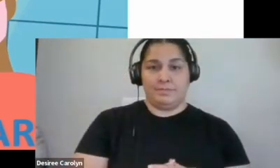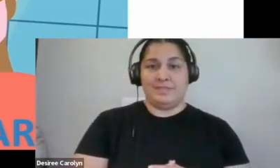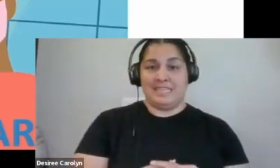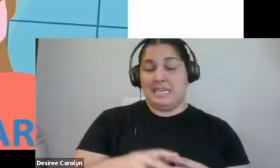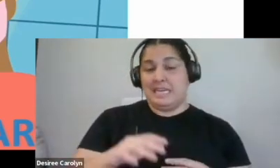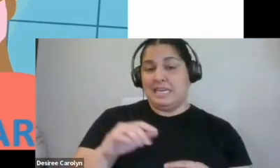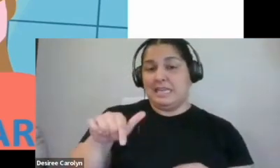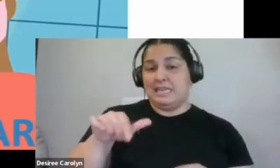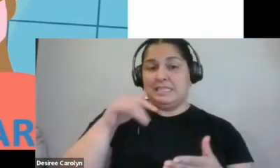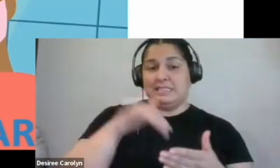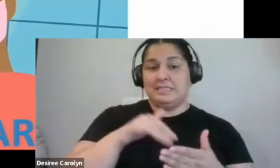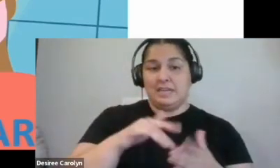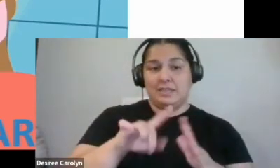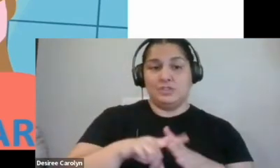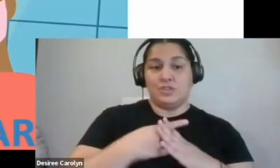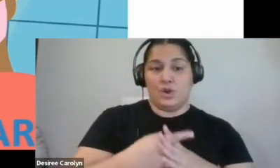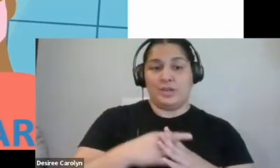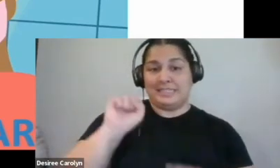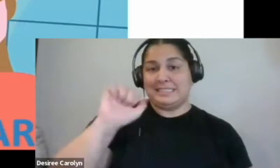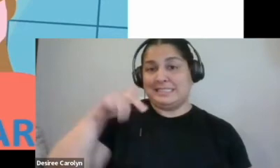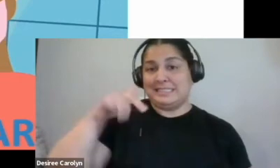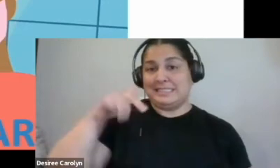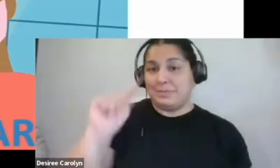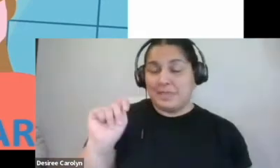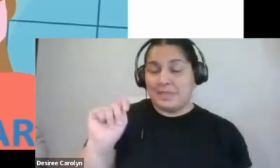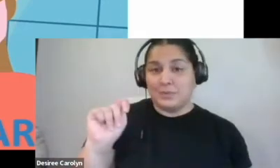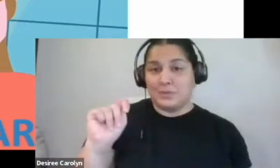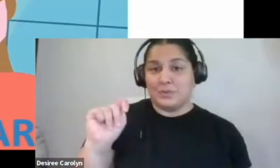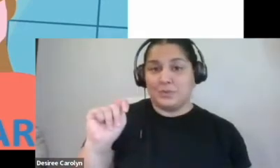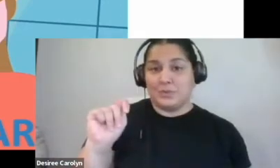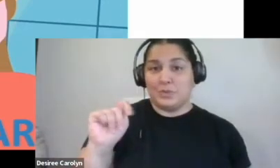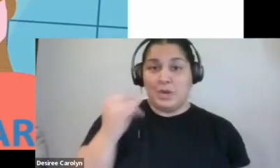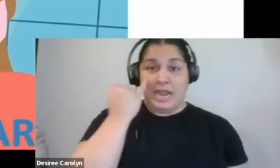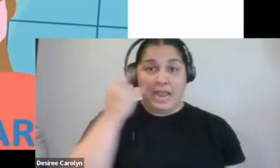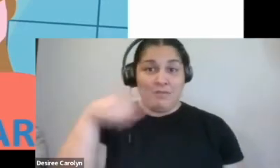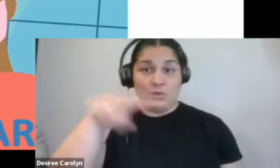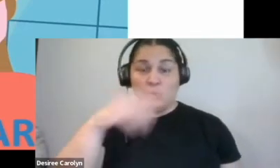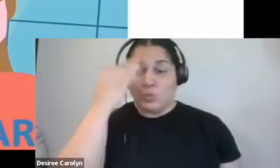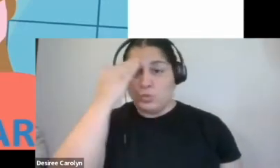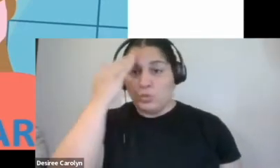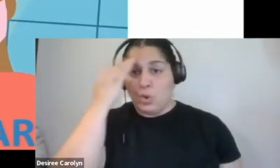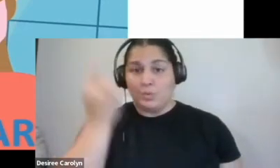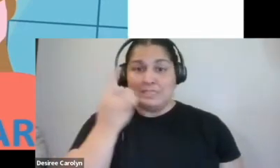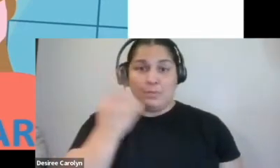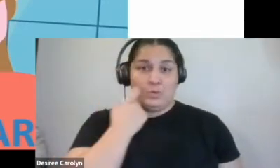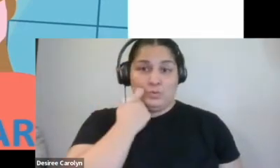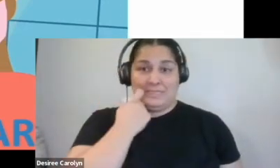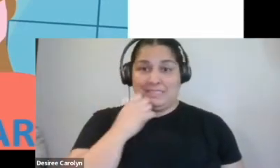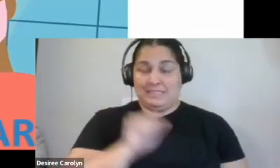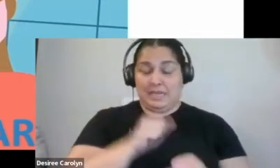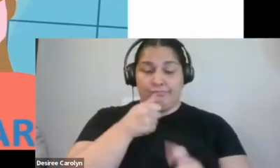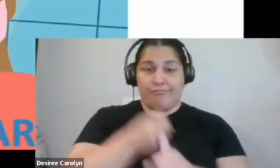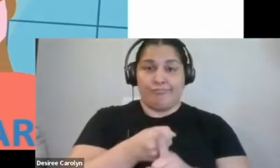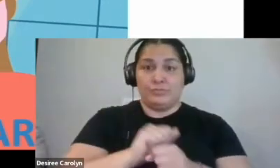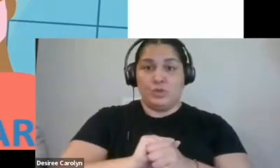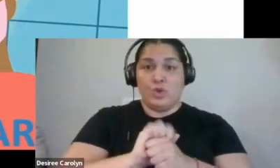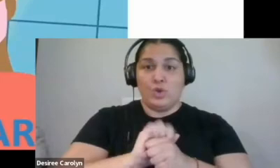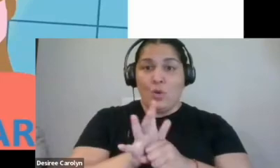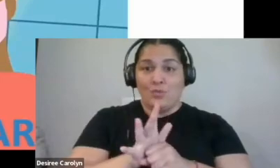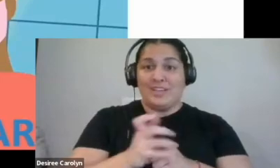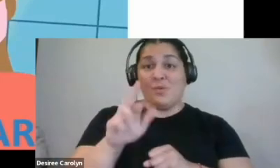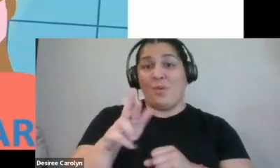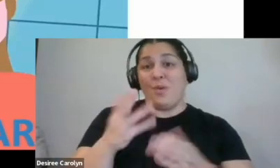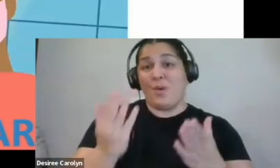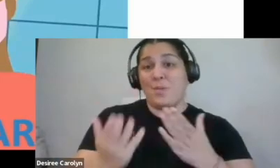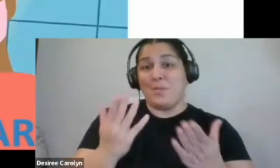September. So if anybody you know has recently had COVID, or if you happen to be unlucky and get